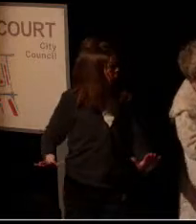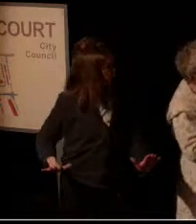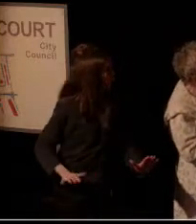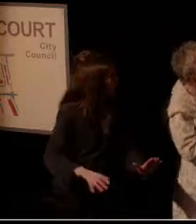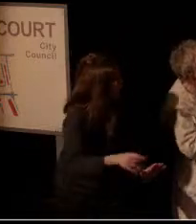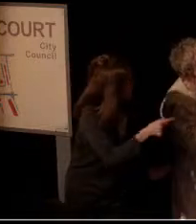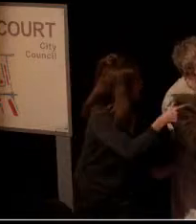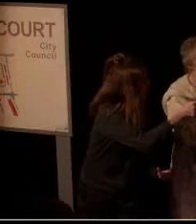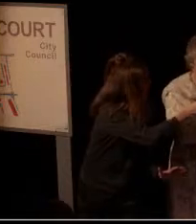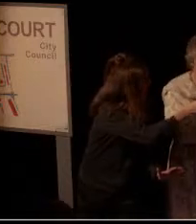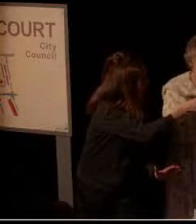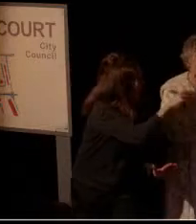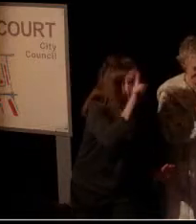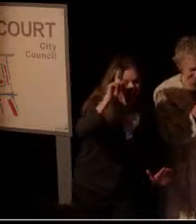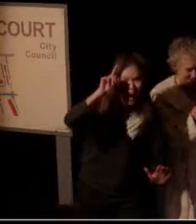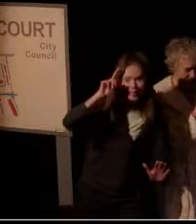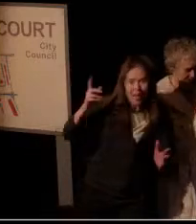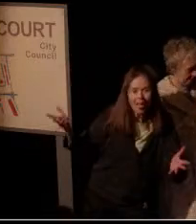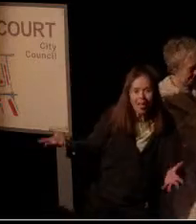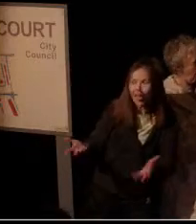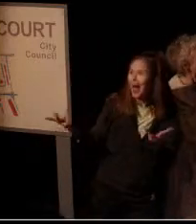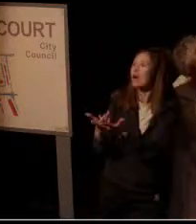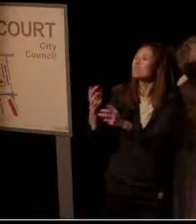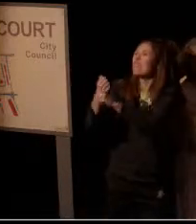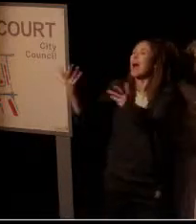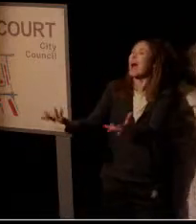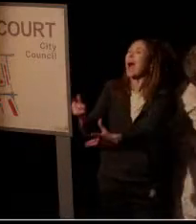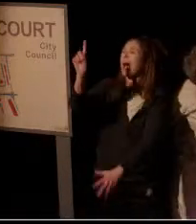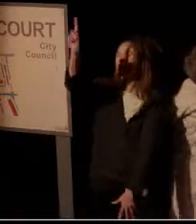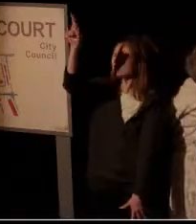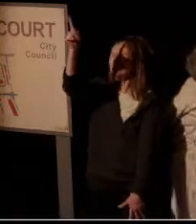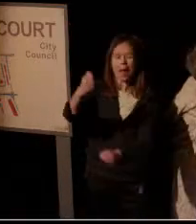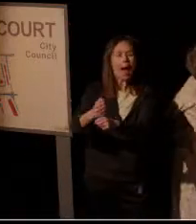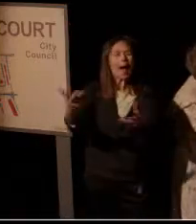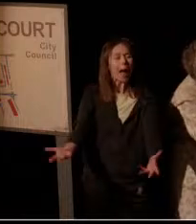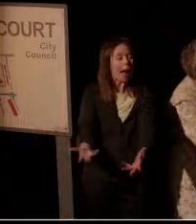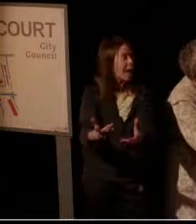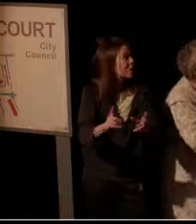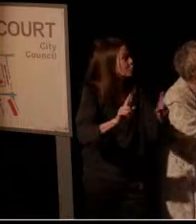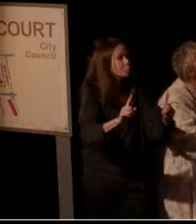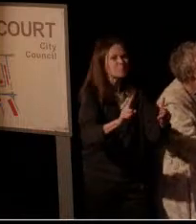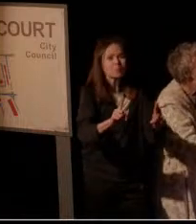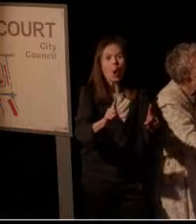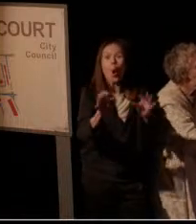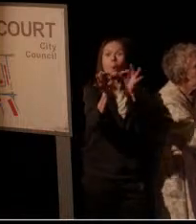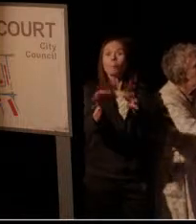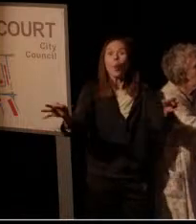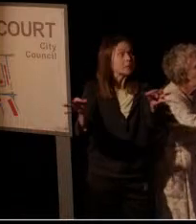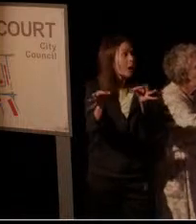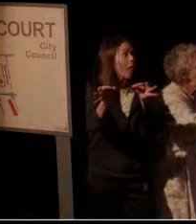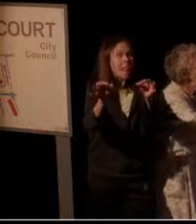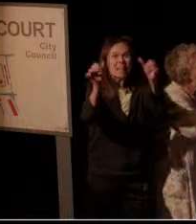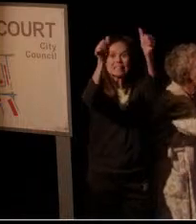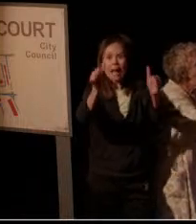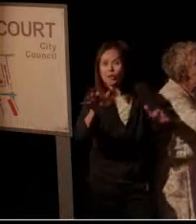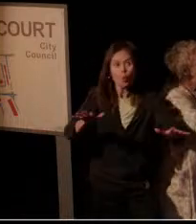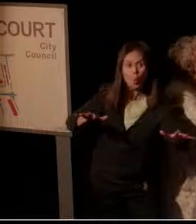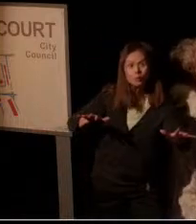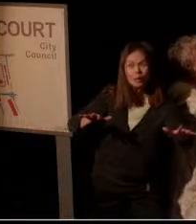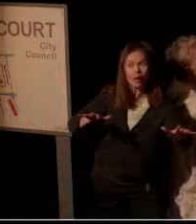you feel better. Let's play a game. Let's play musical